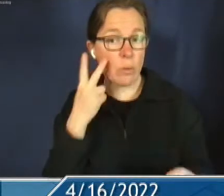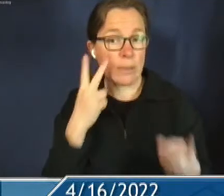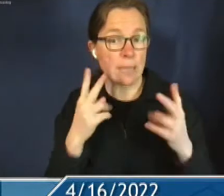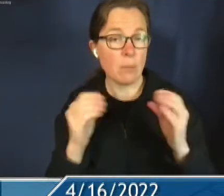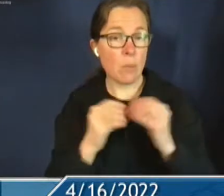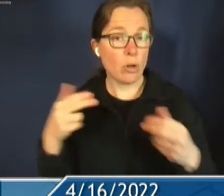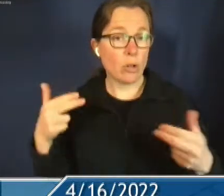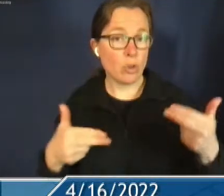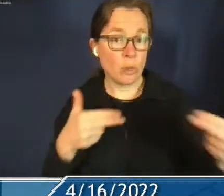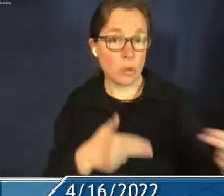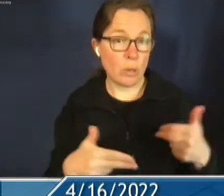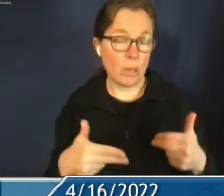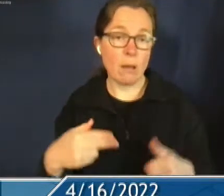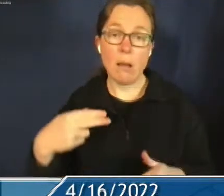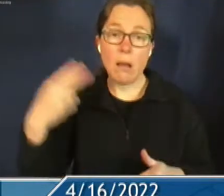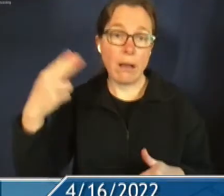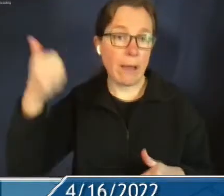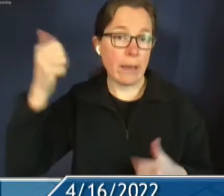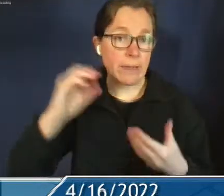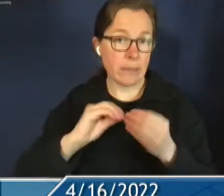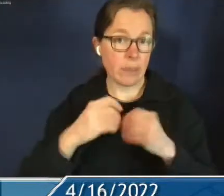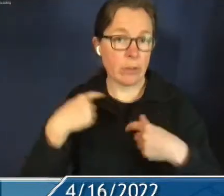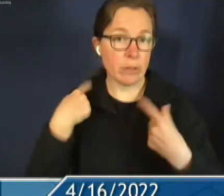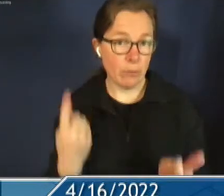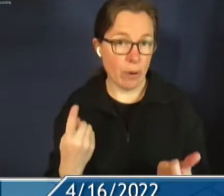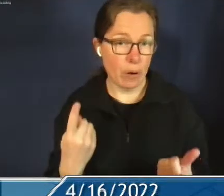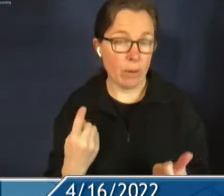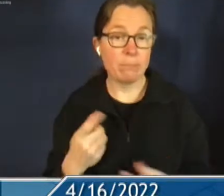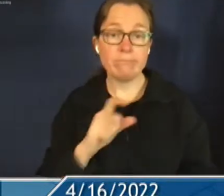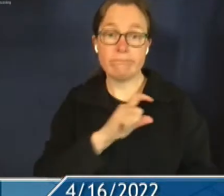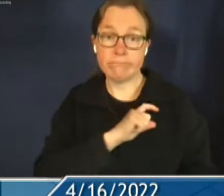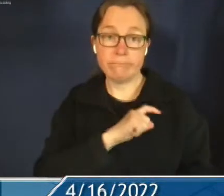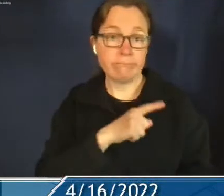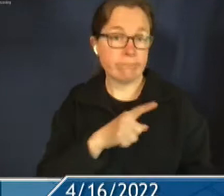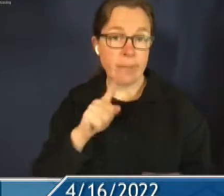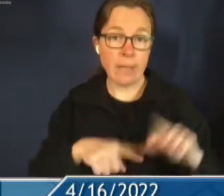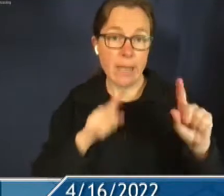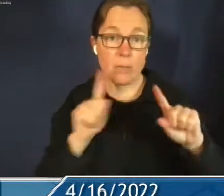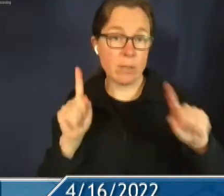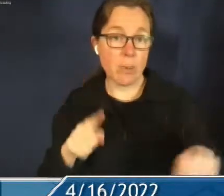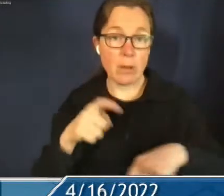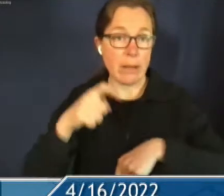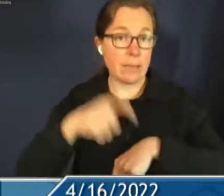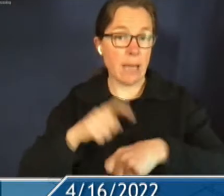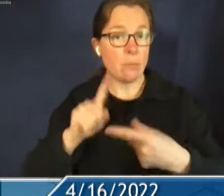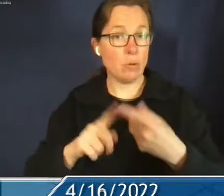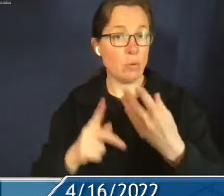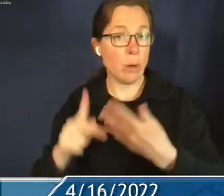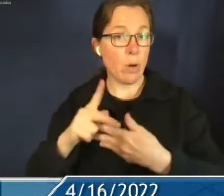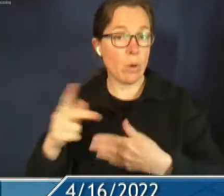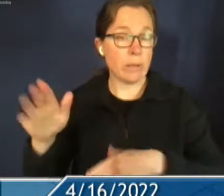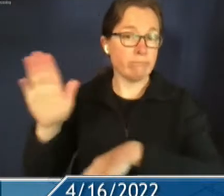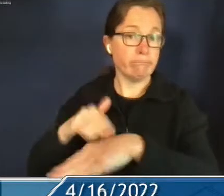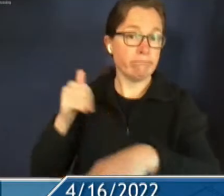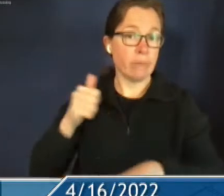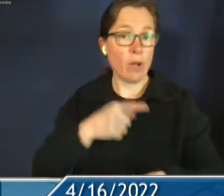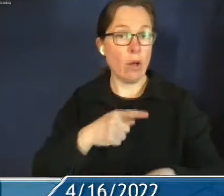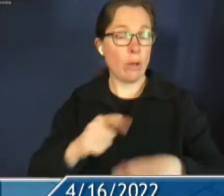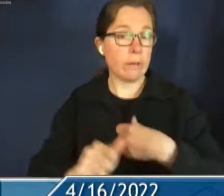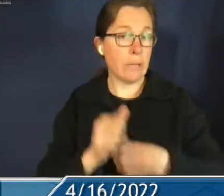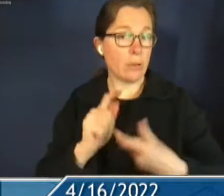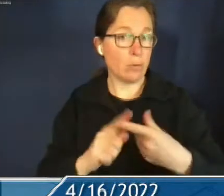all-time high. With PPB's lack of ability to respond timely to priority calls that are life-threatening and the inability to